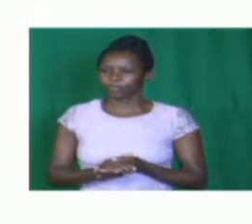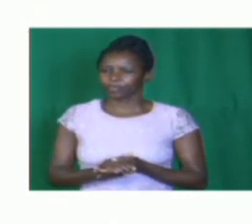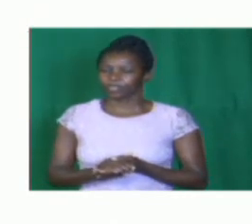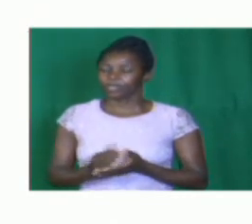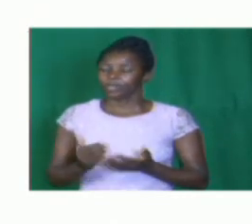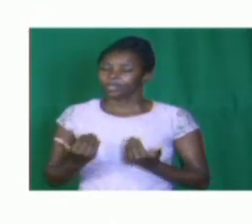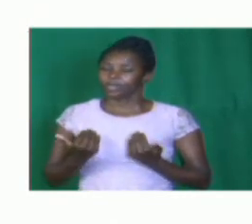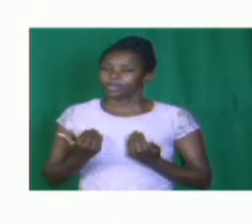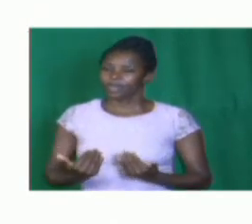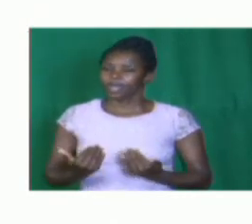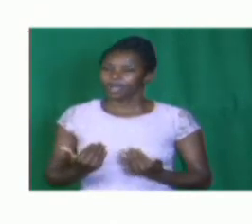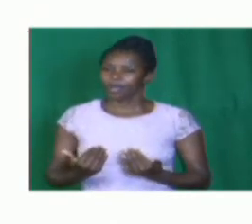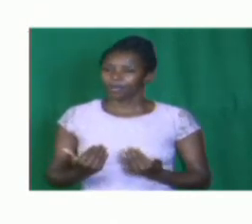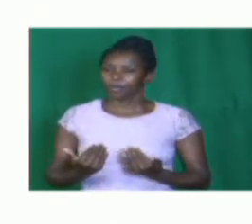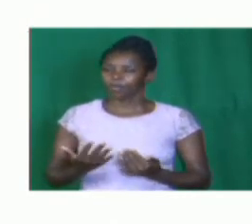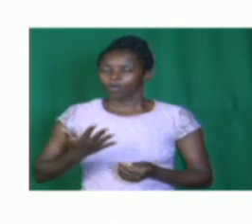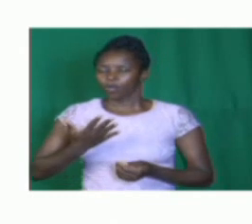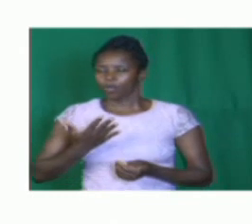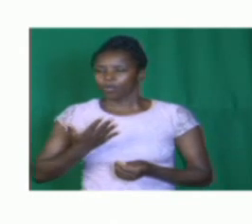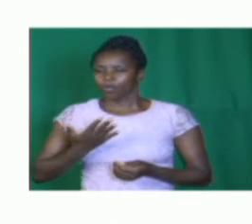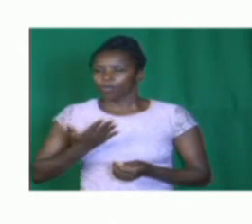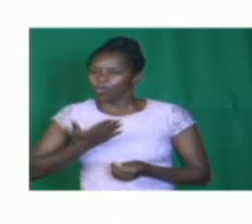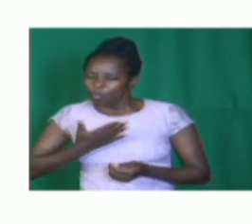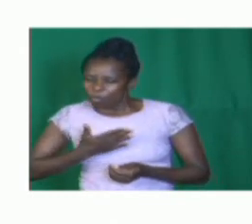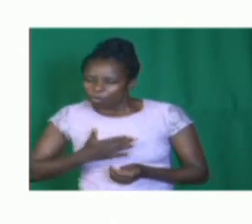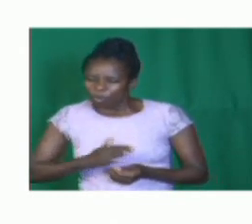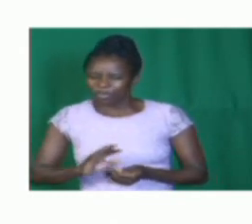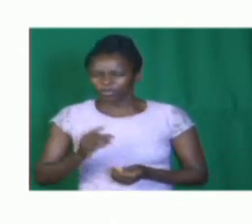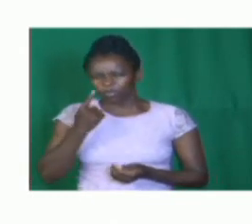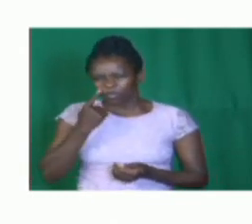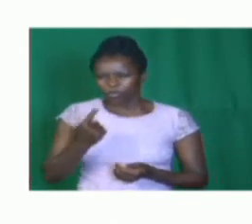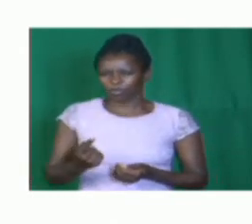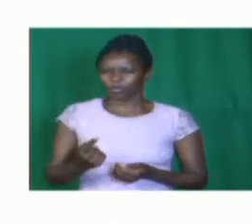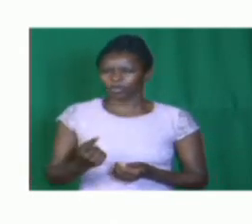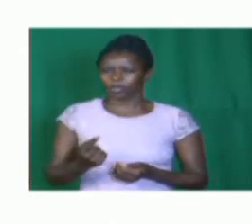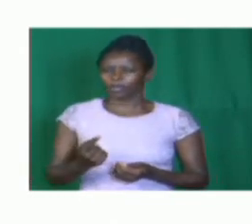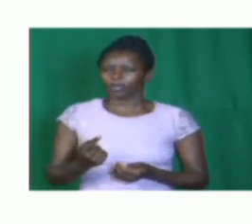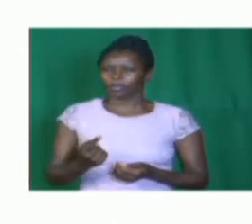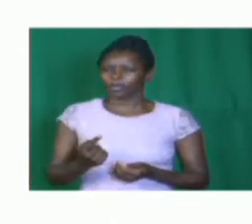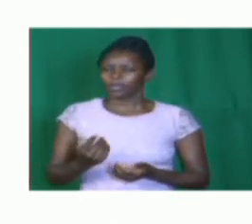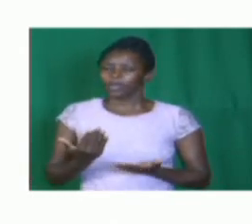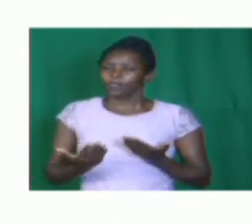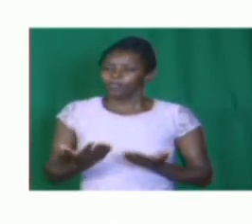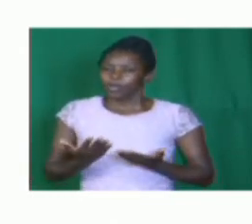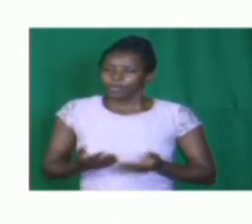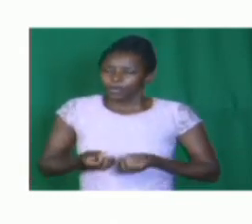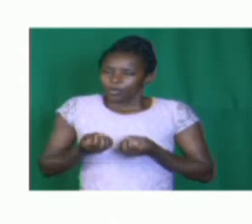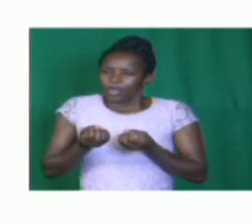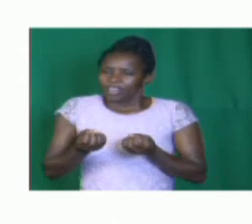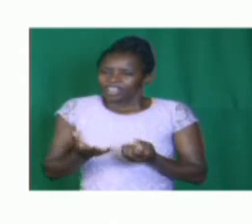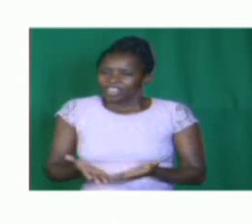Now, we also want to look at a situation in which you are given